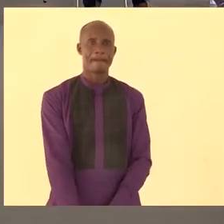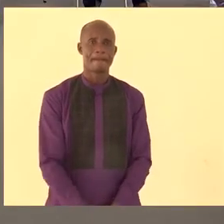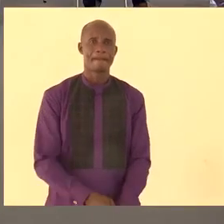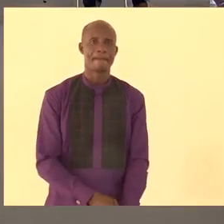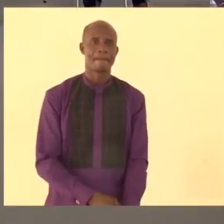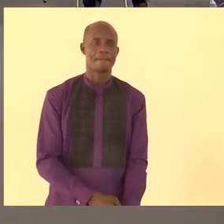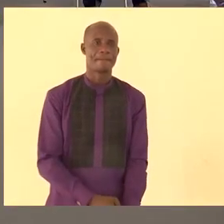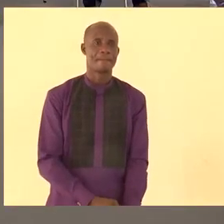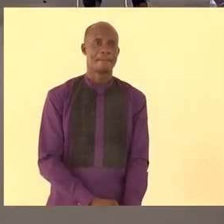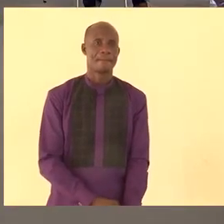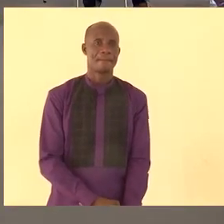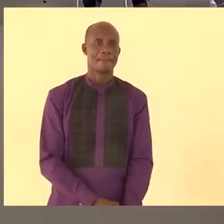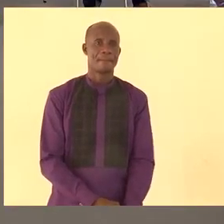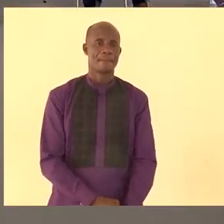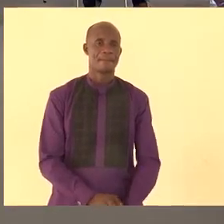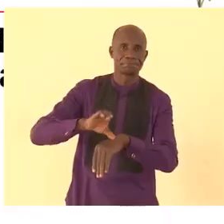Yes, Ellen.